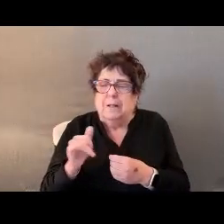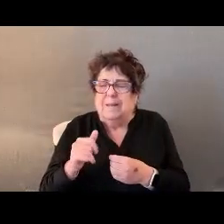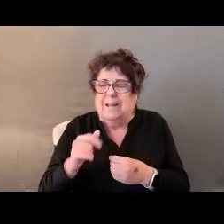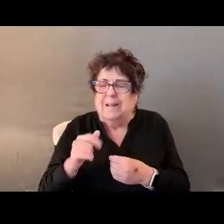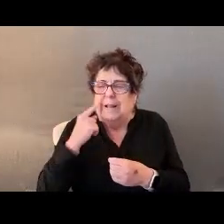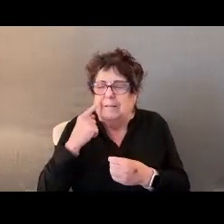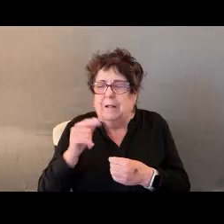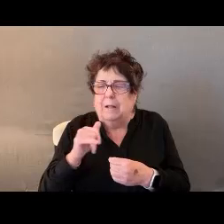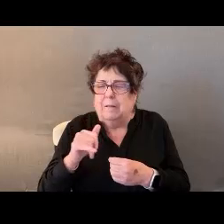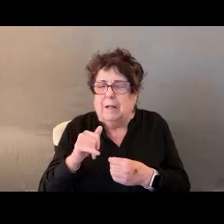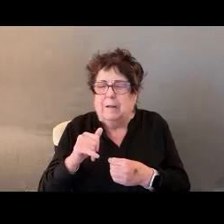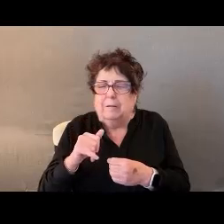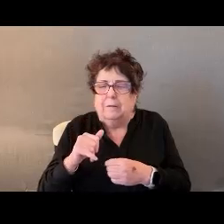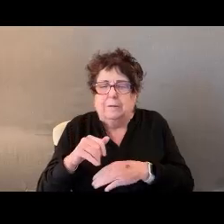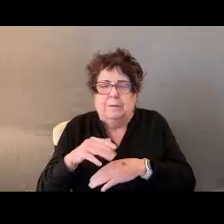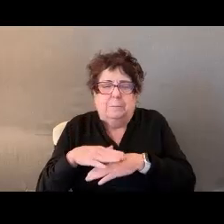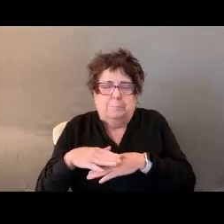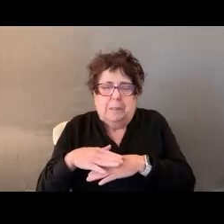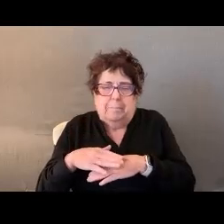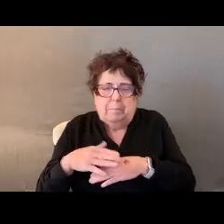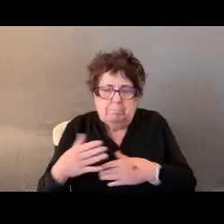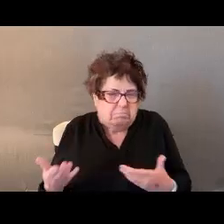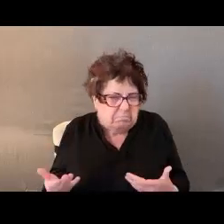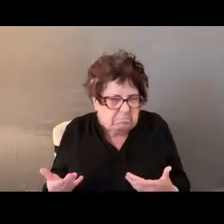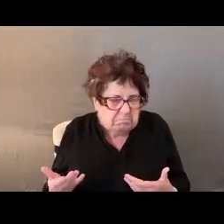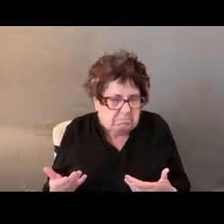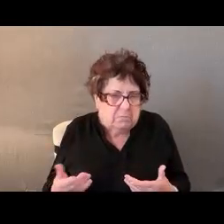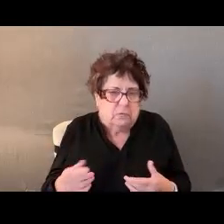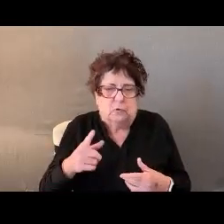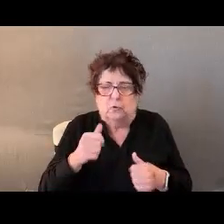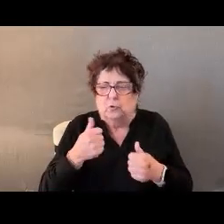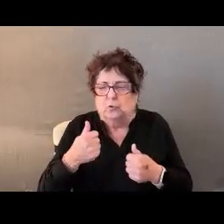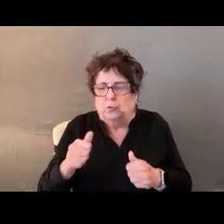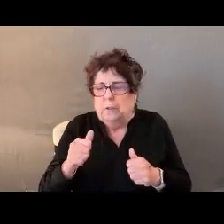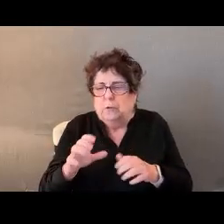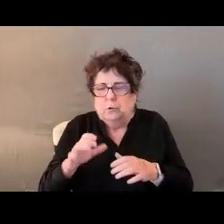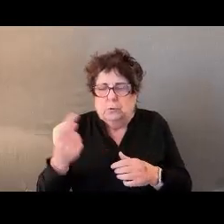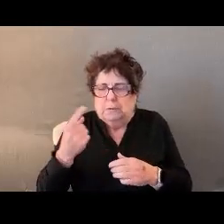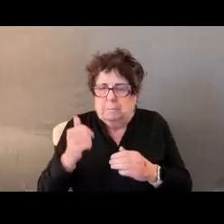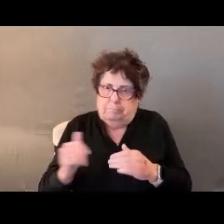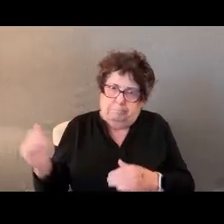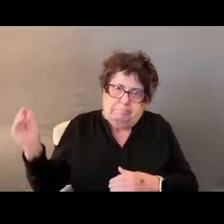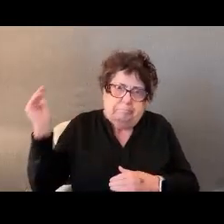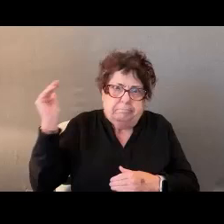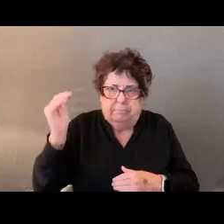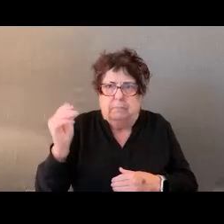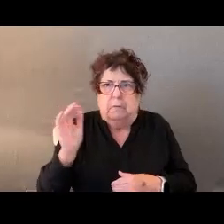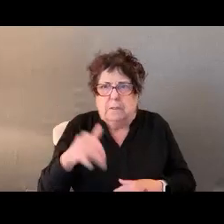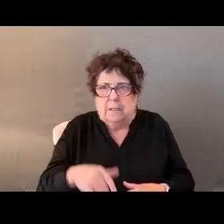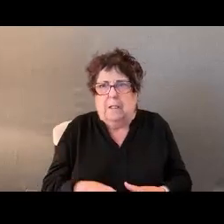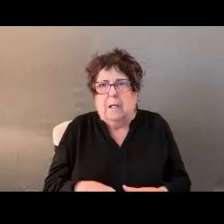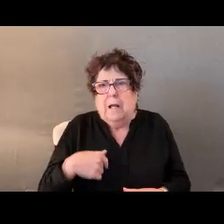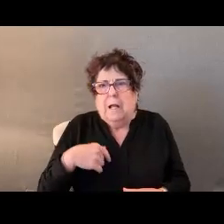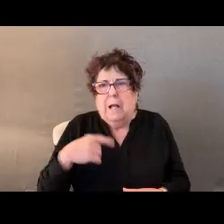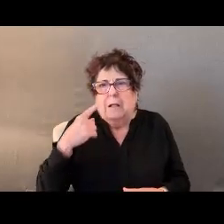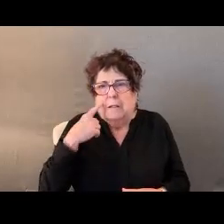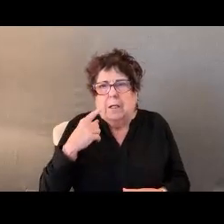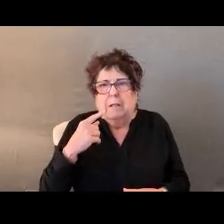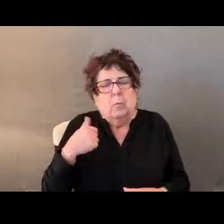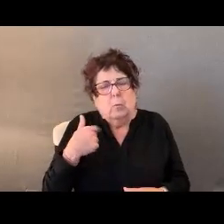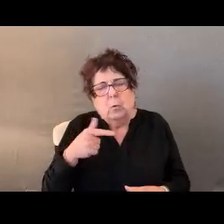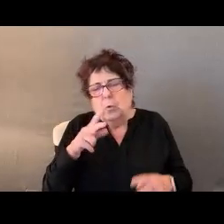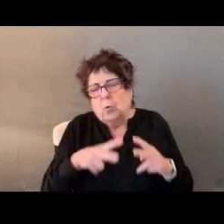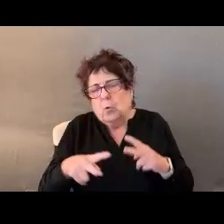guardrail and are trying to do something far beyond that. And so I'd like to think that in our organization, we're looking at customer experience